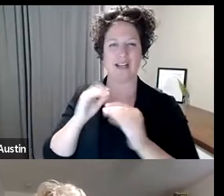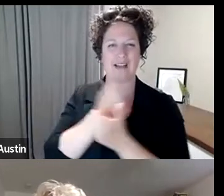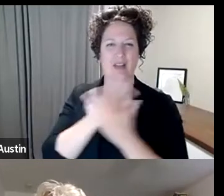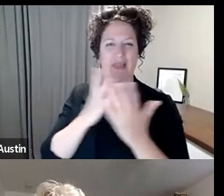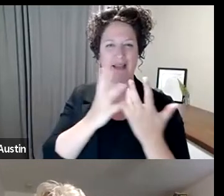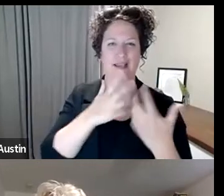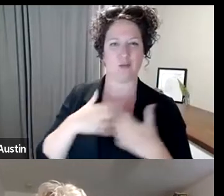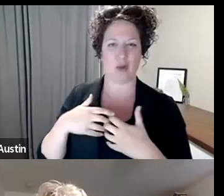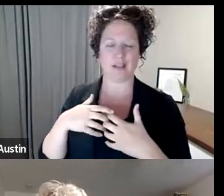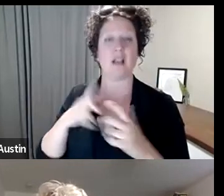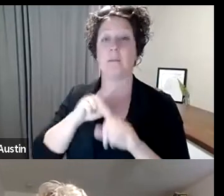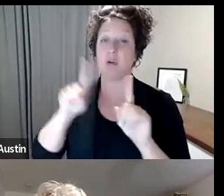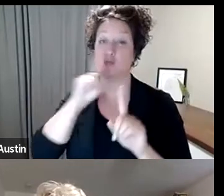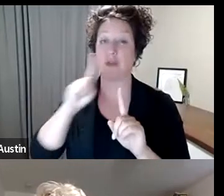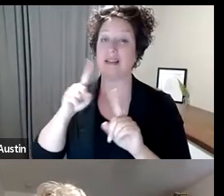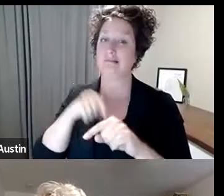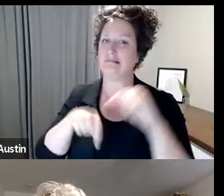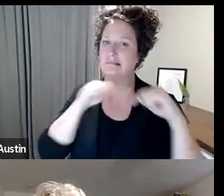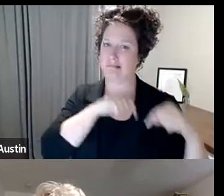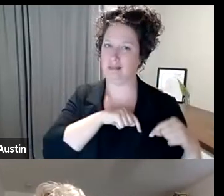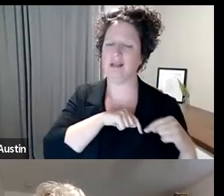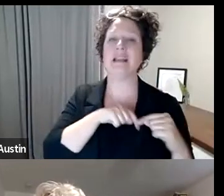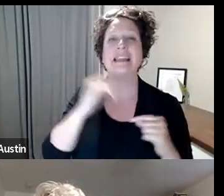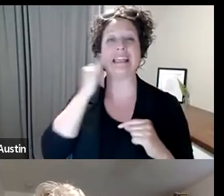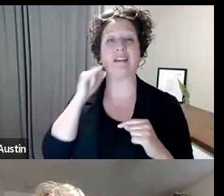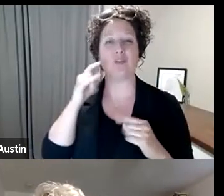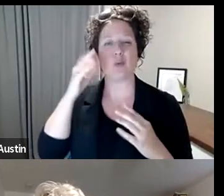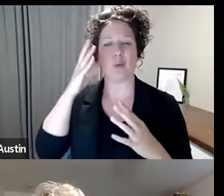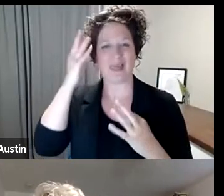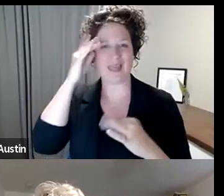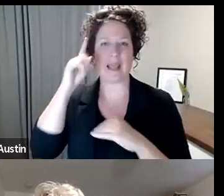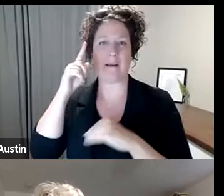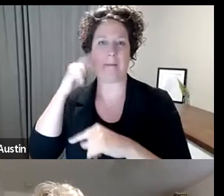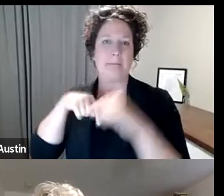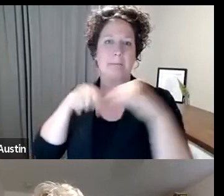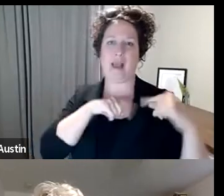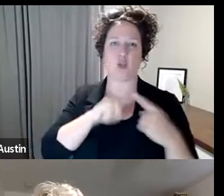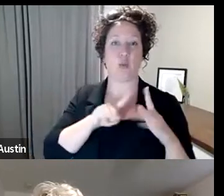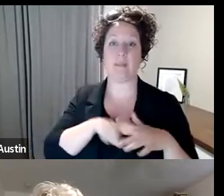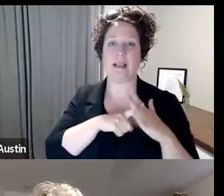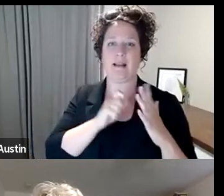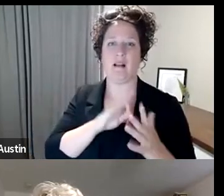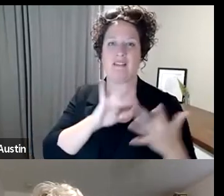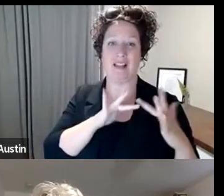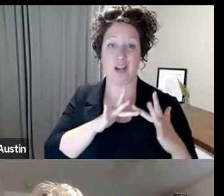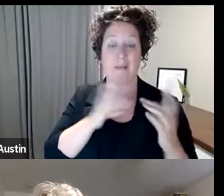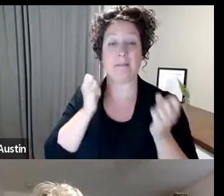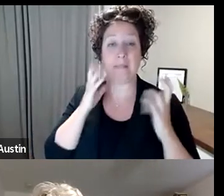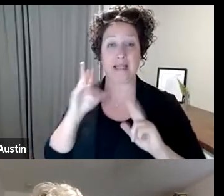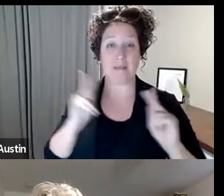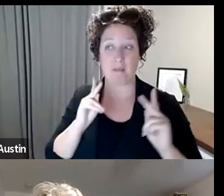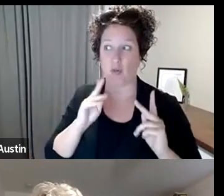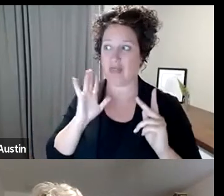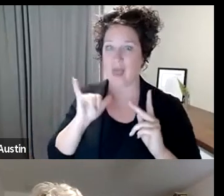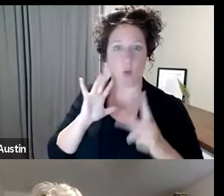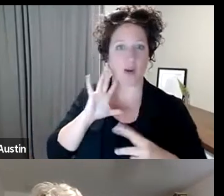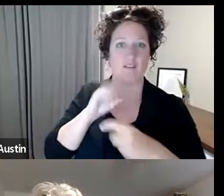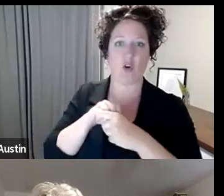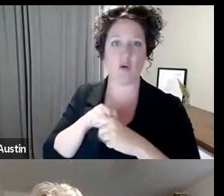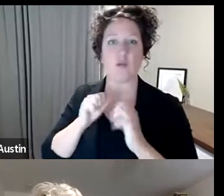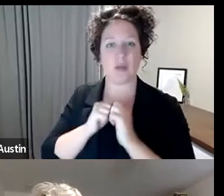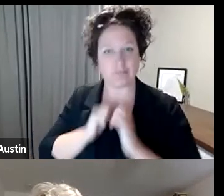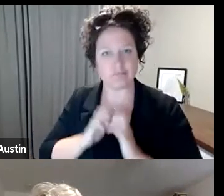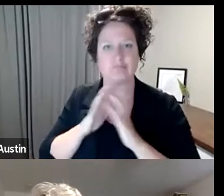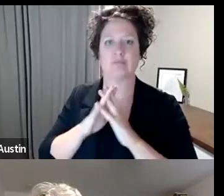but they have deep roots. If you go back to the earliest days of the internet, many of the individuals who were involved in creating the